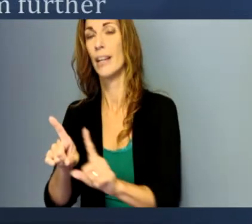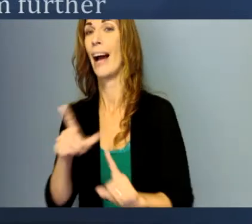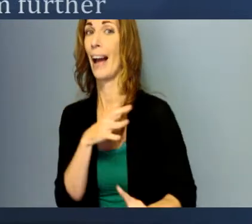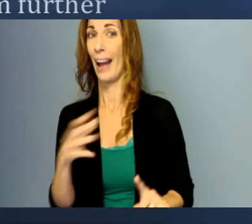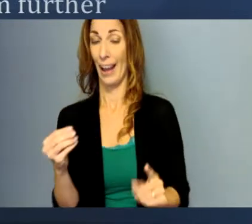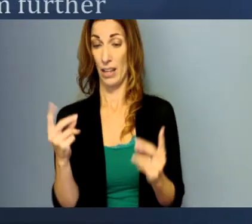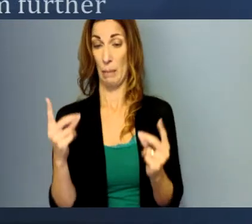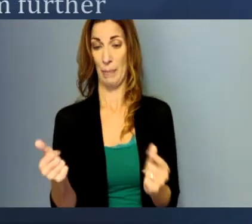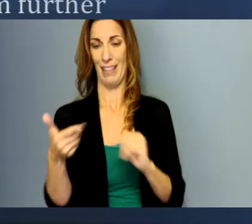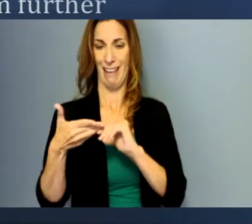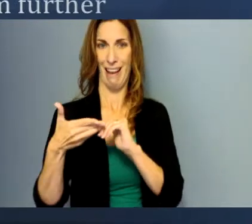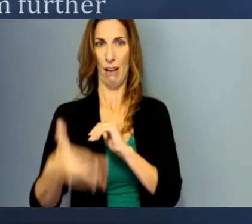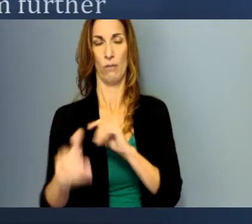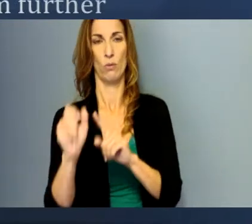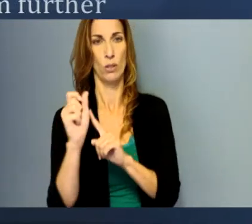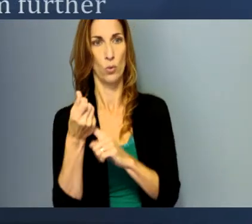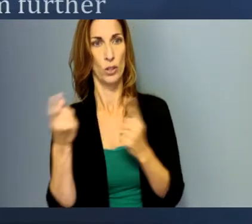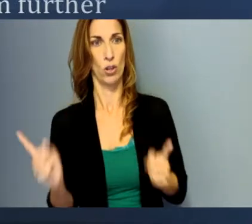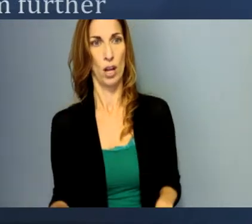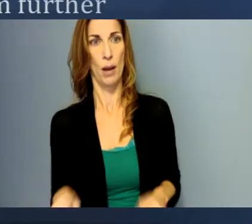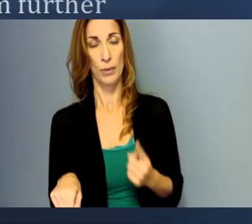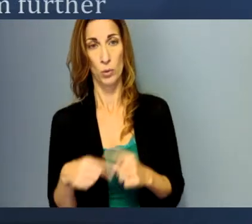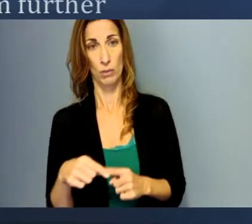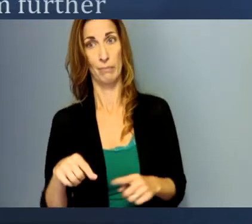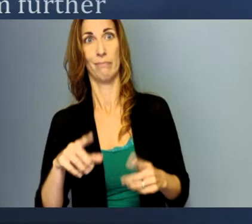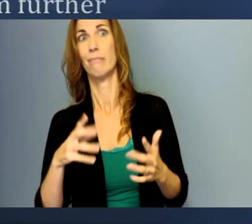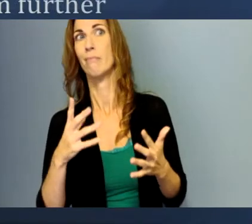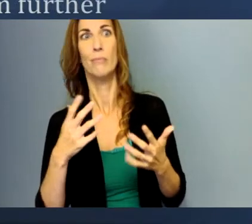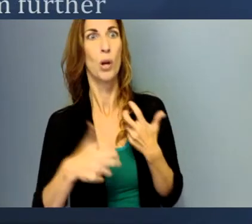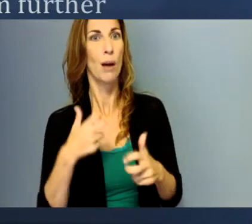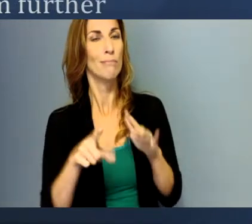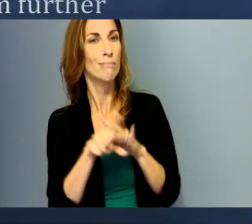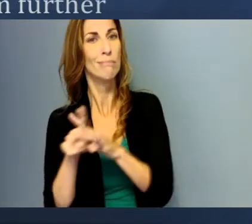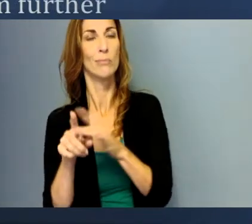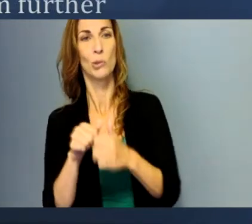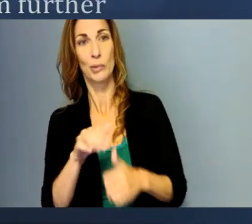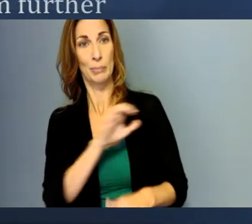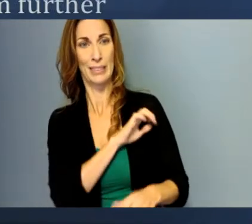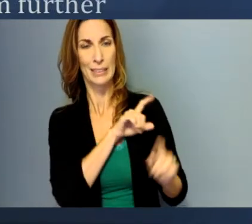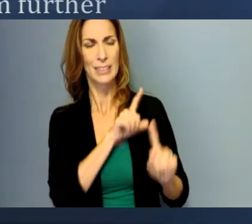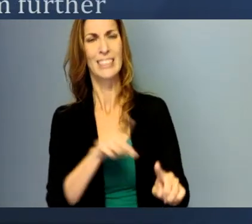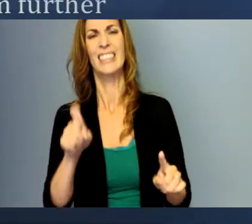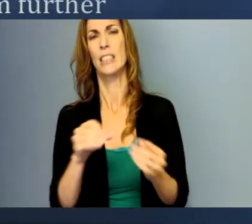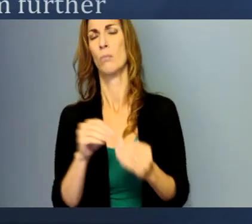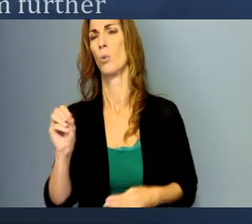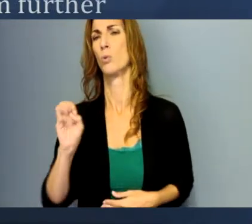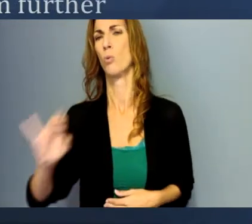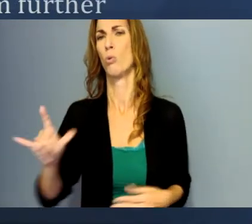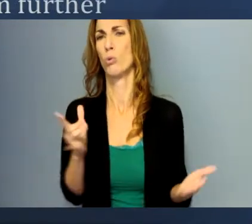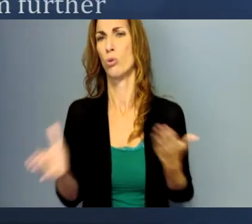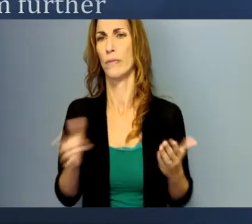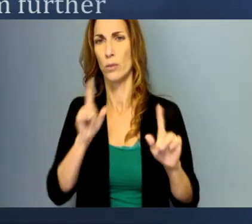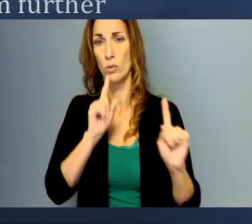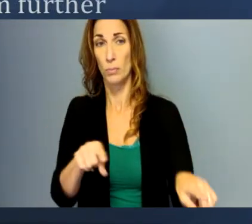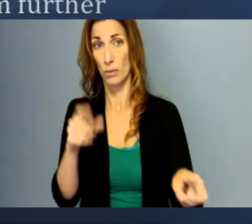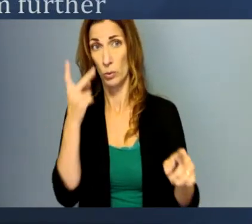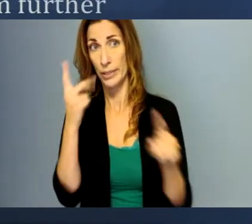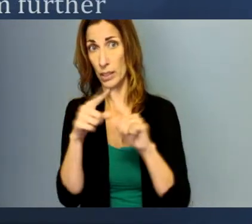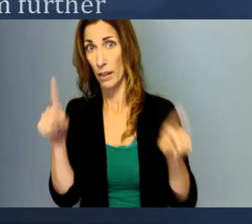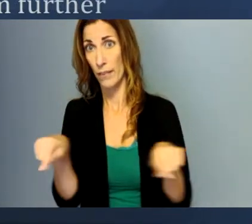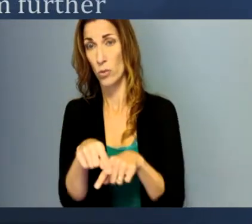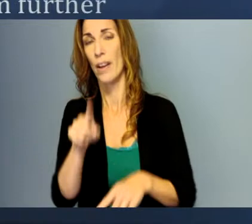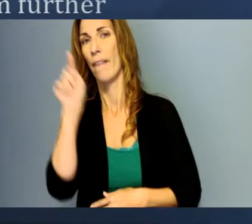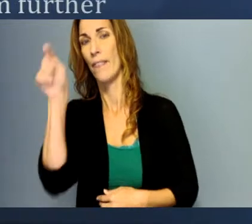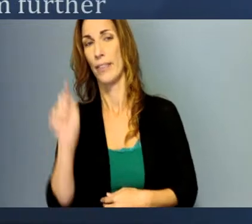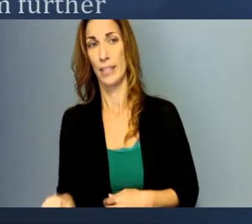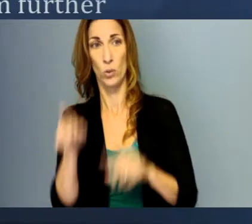immediately after with situations that are coming to police that need more of a social service response. And as you'll see on the screen, these are the